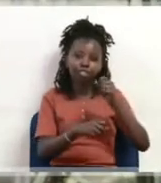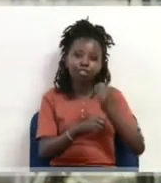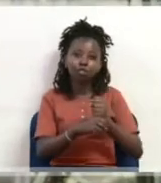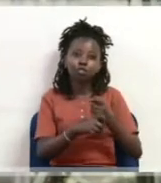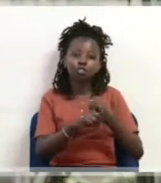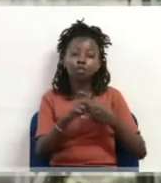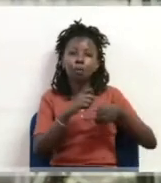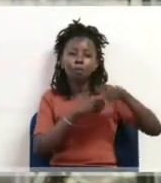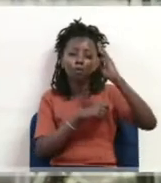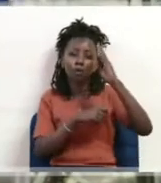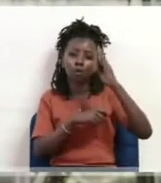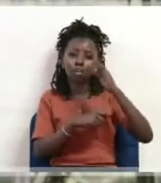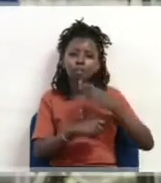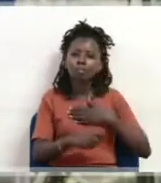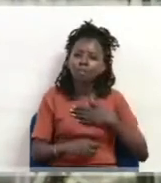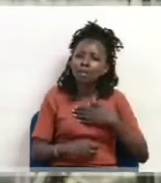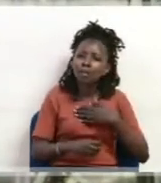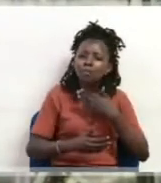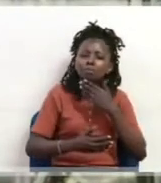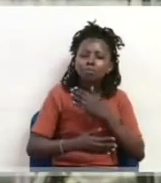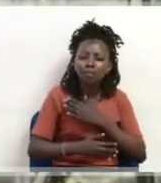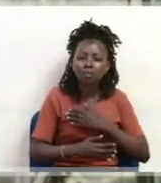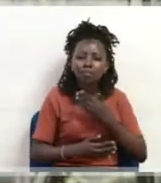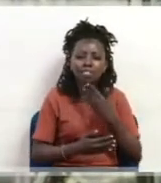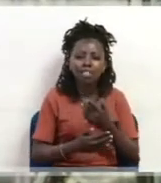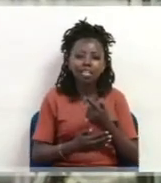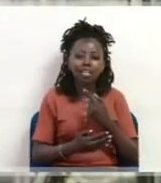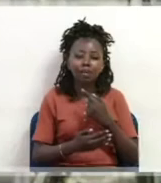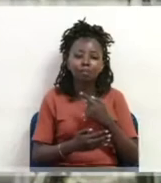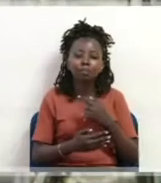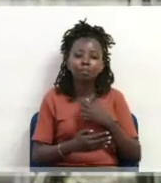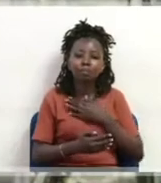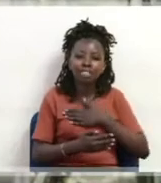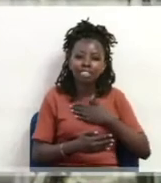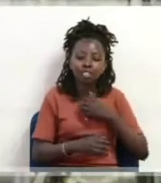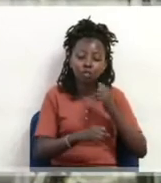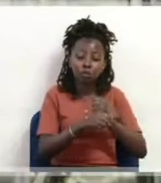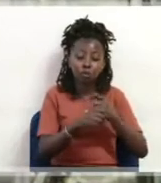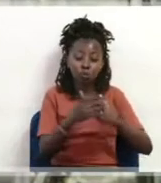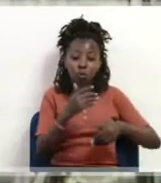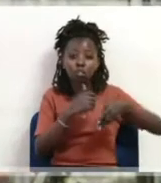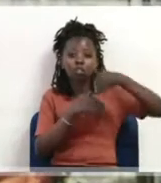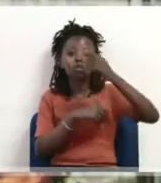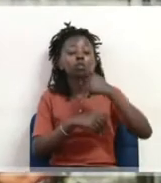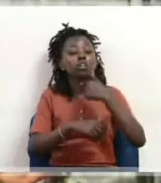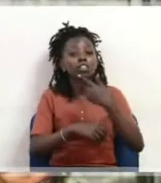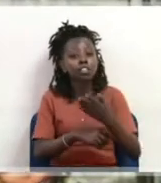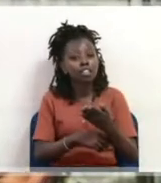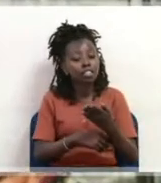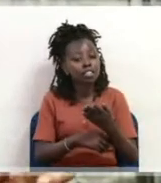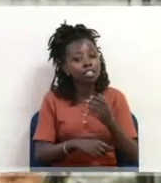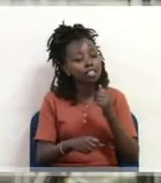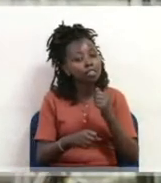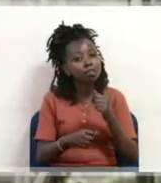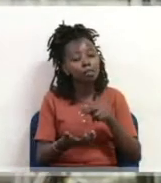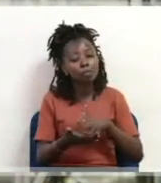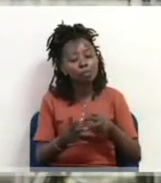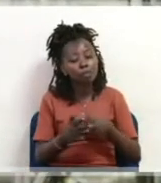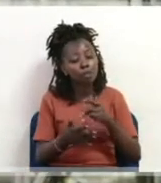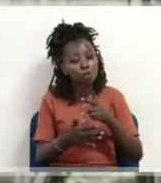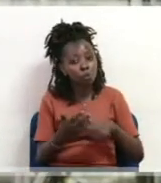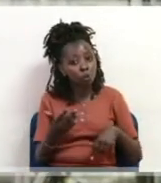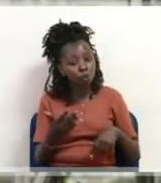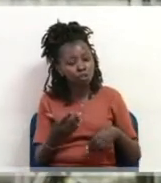be doing by obeying the Lord and serving Him? And that is forgetting the past, that demon of the